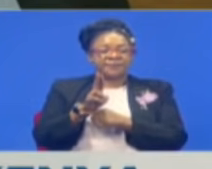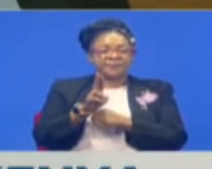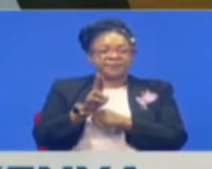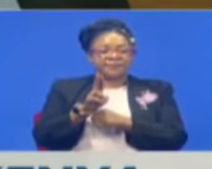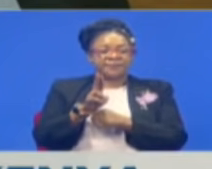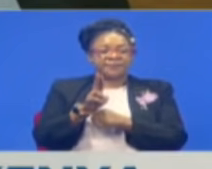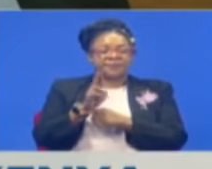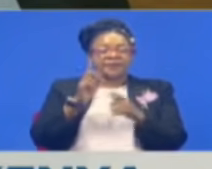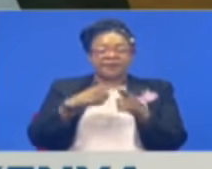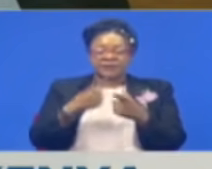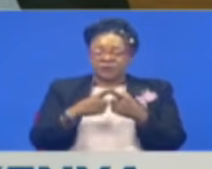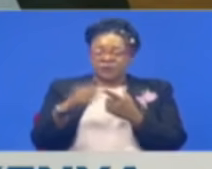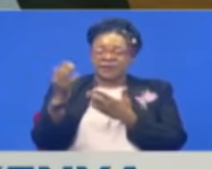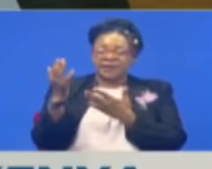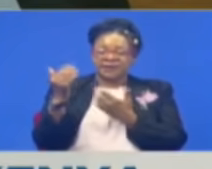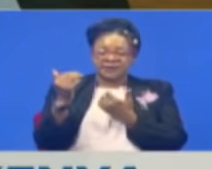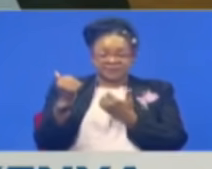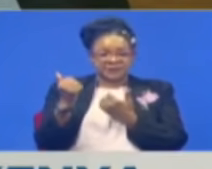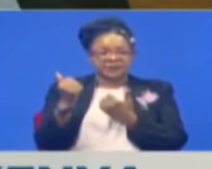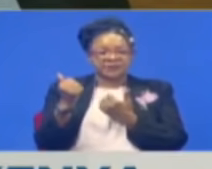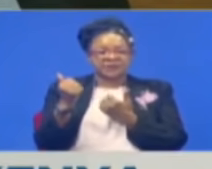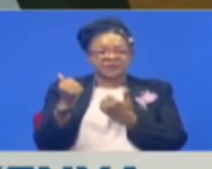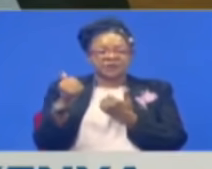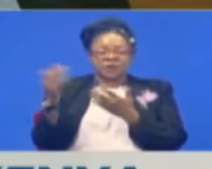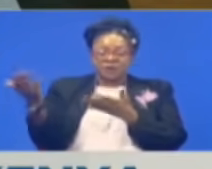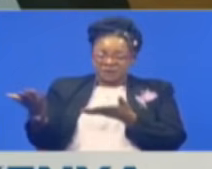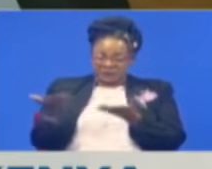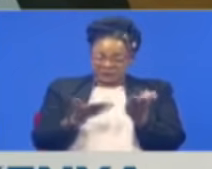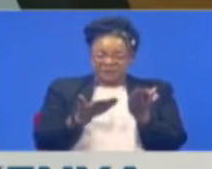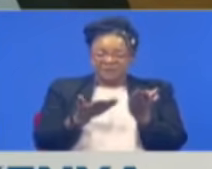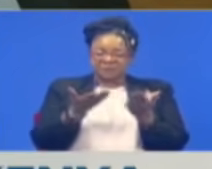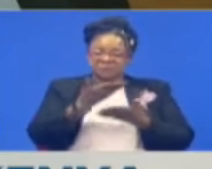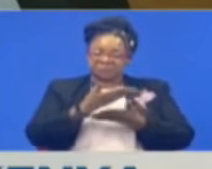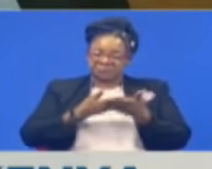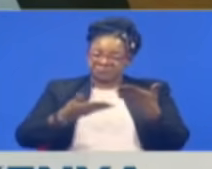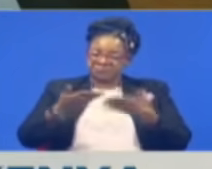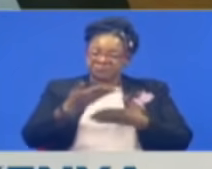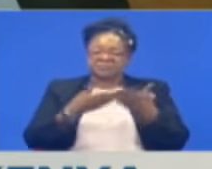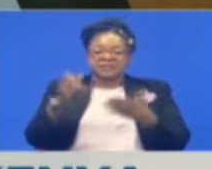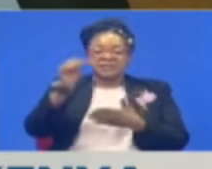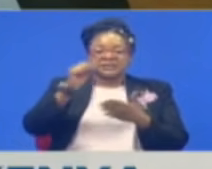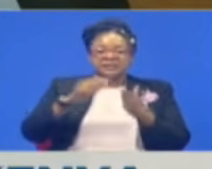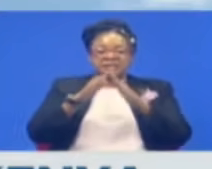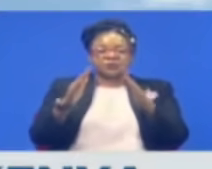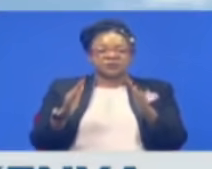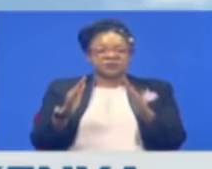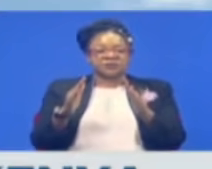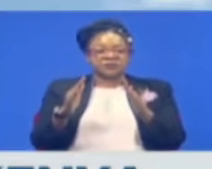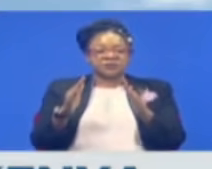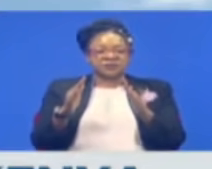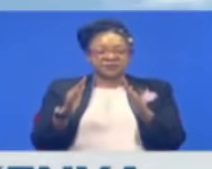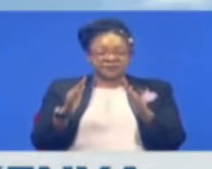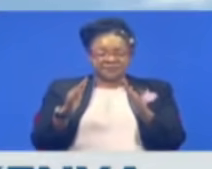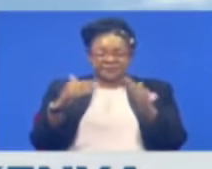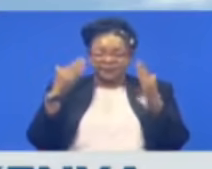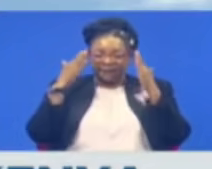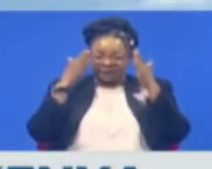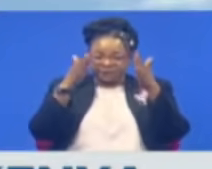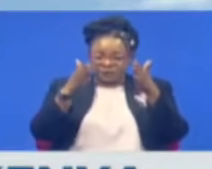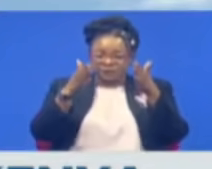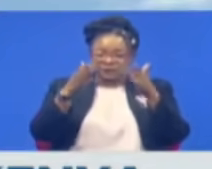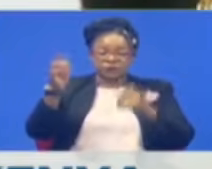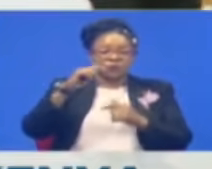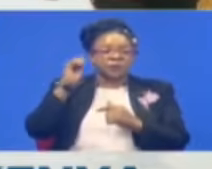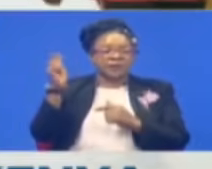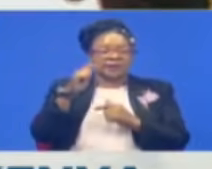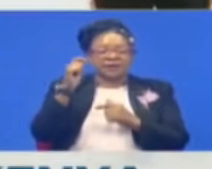na tunategemea atampokea na kuwa na mazungumzo katika ikulu ya Kenya. With her focus shifting to Kenya,